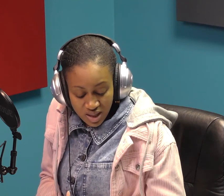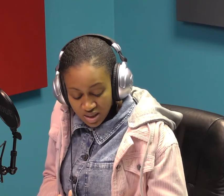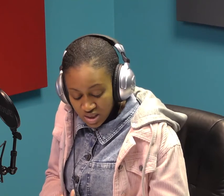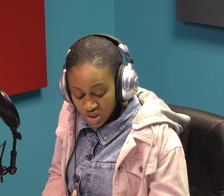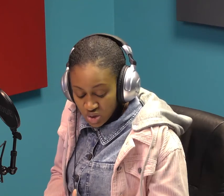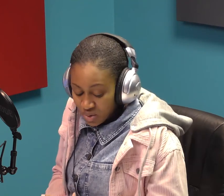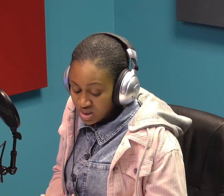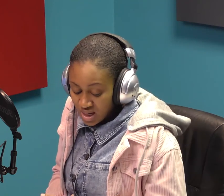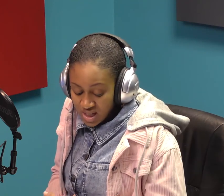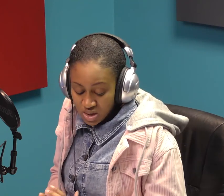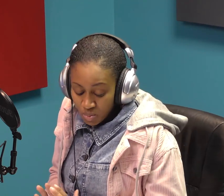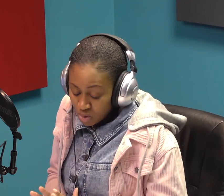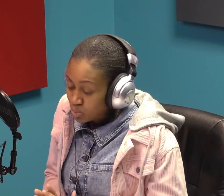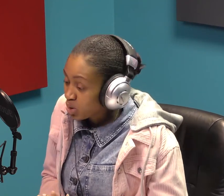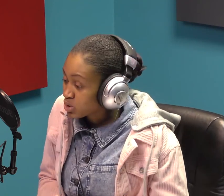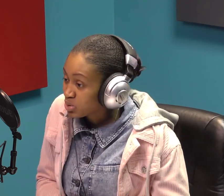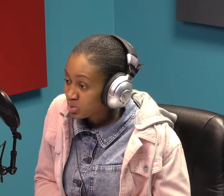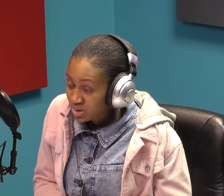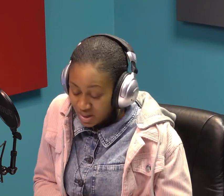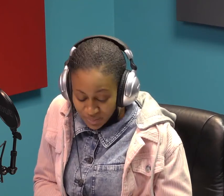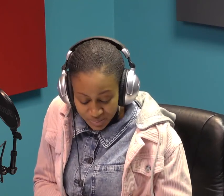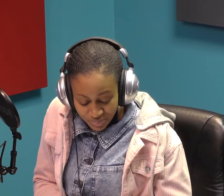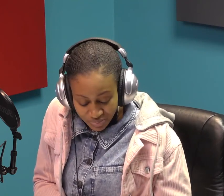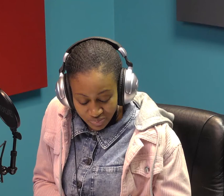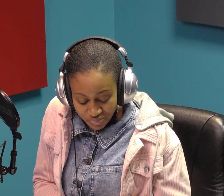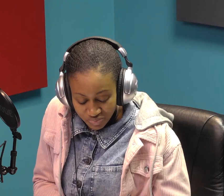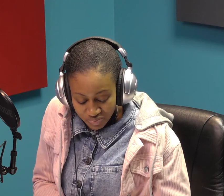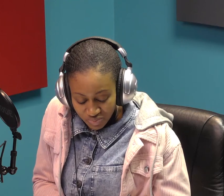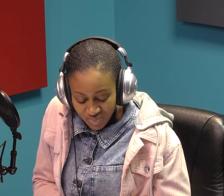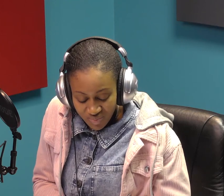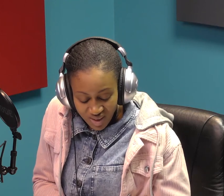It's said that this generation has the most personal debt.